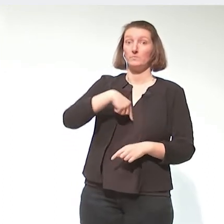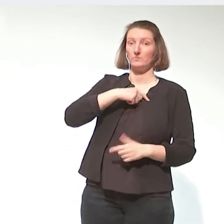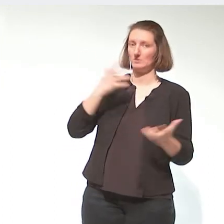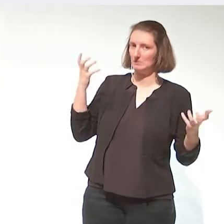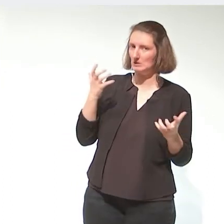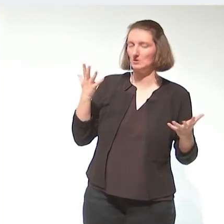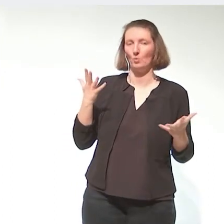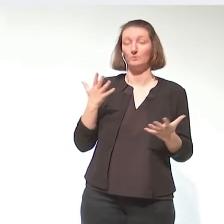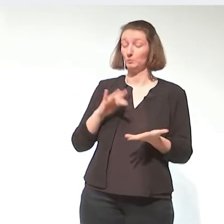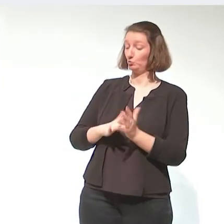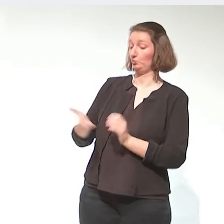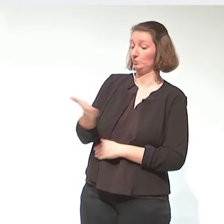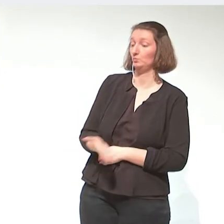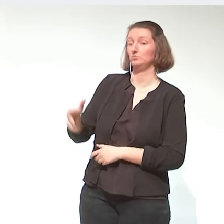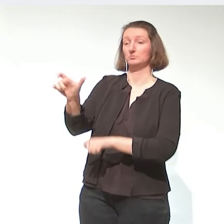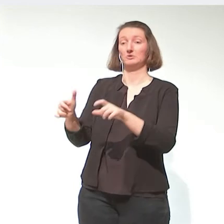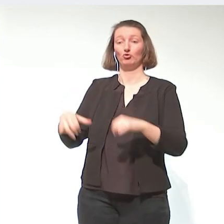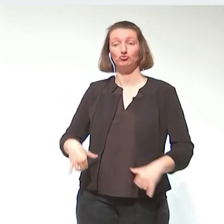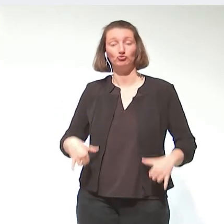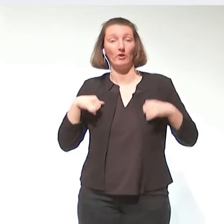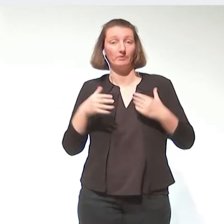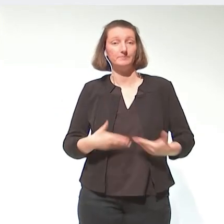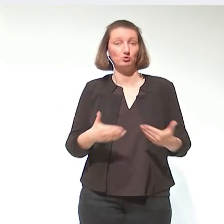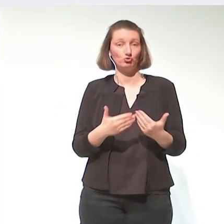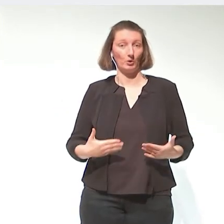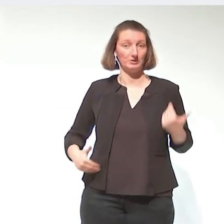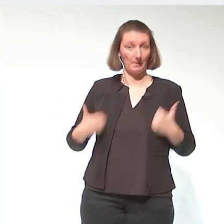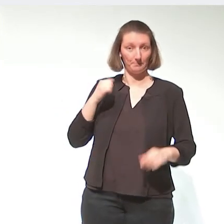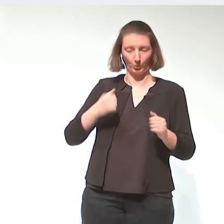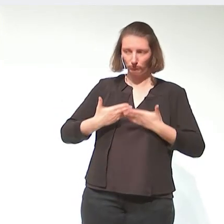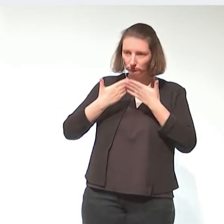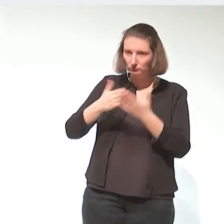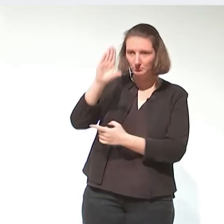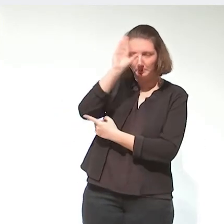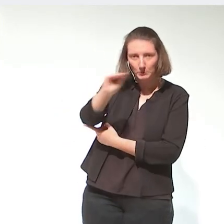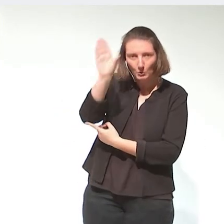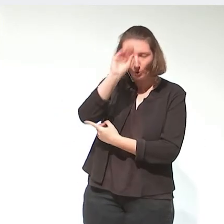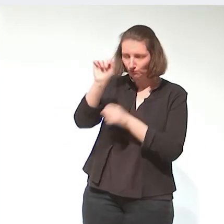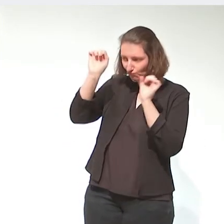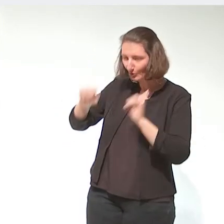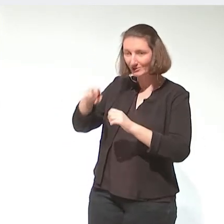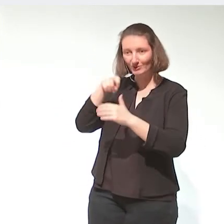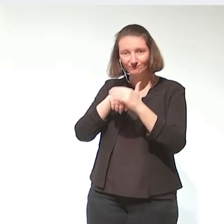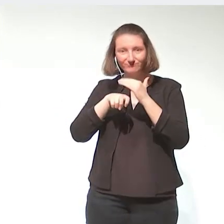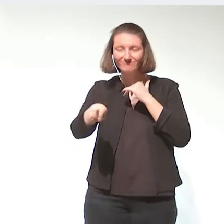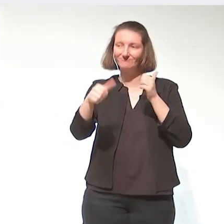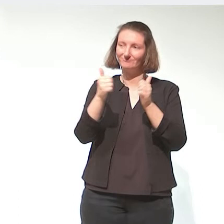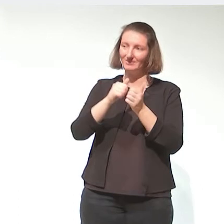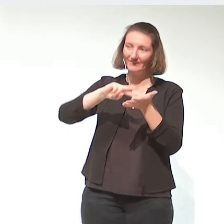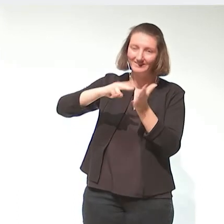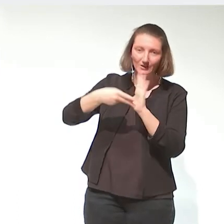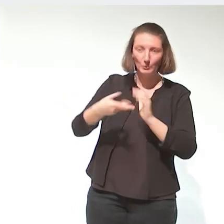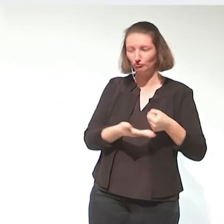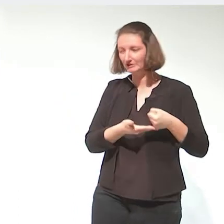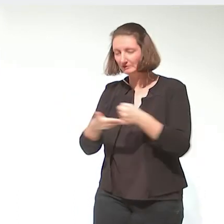we want all young disabled, they want them to be able to develop and learn